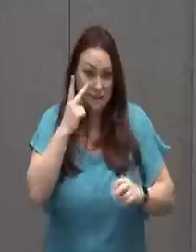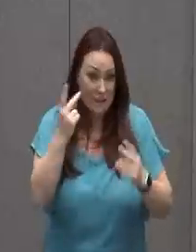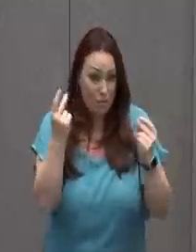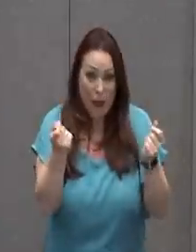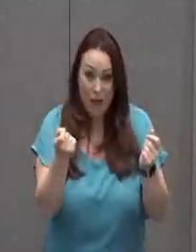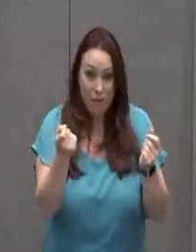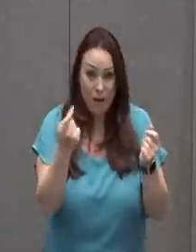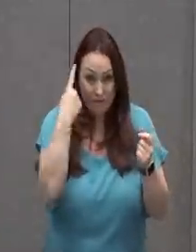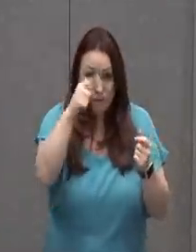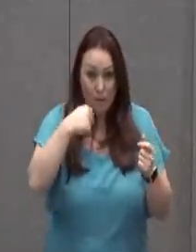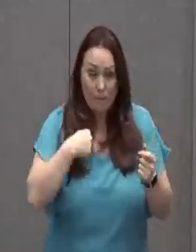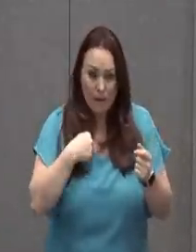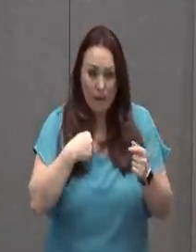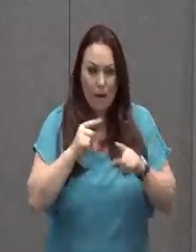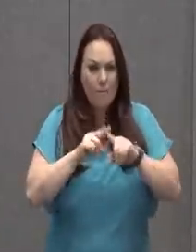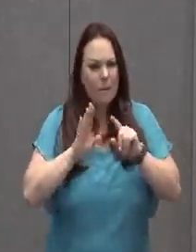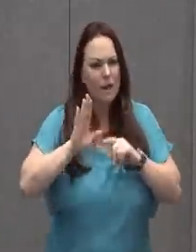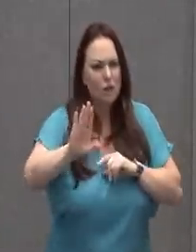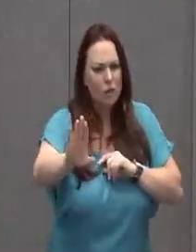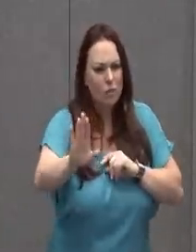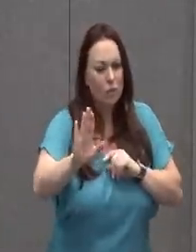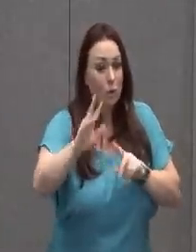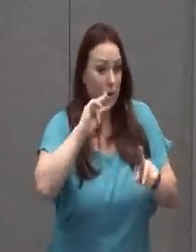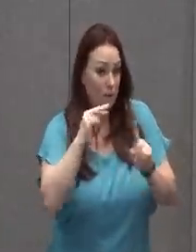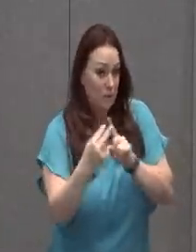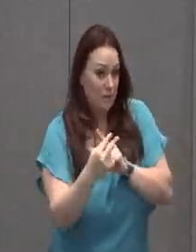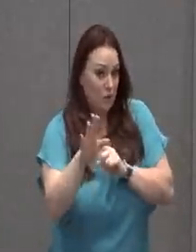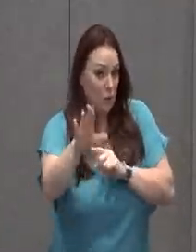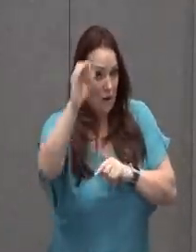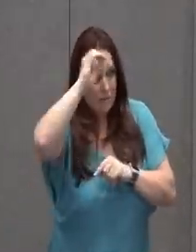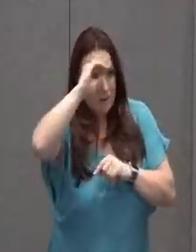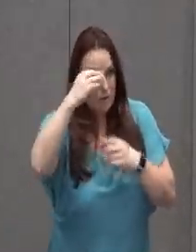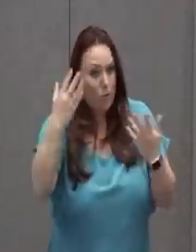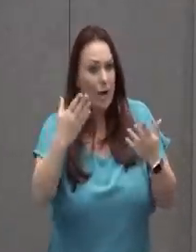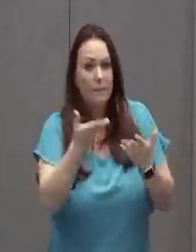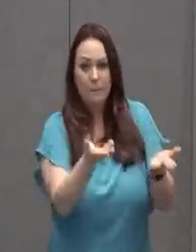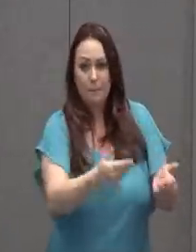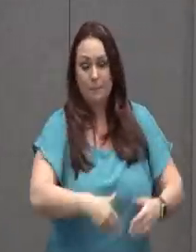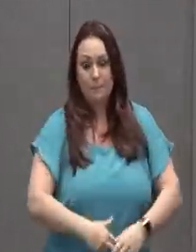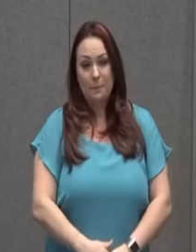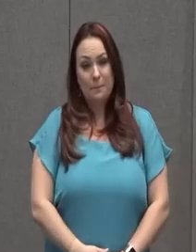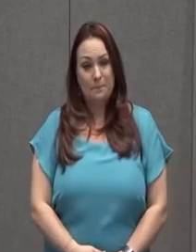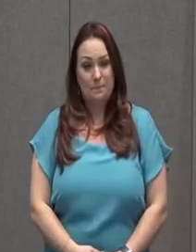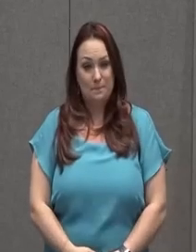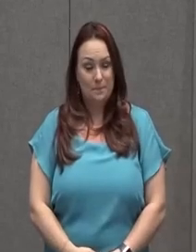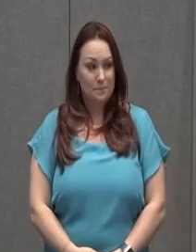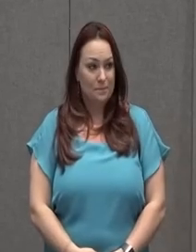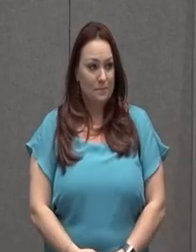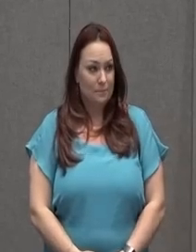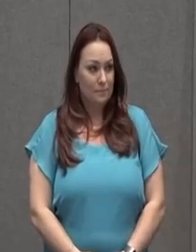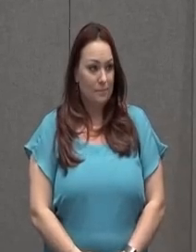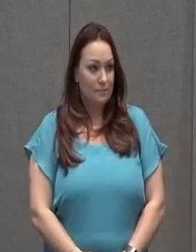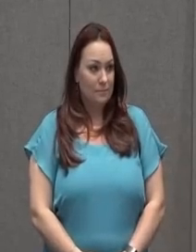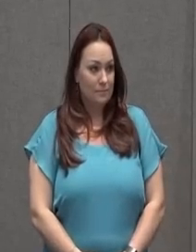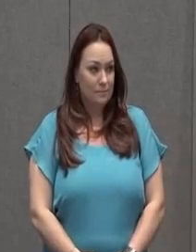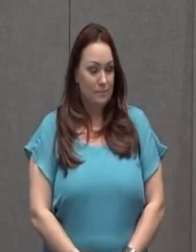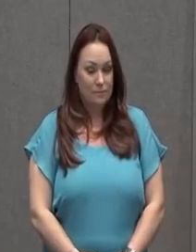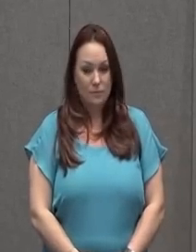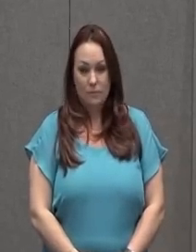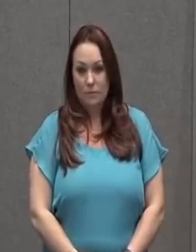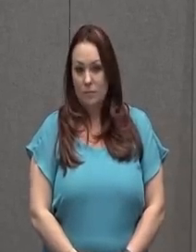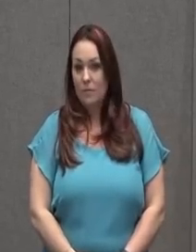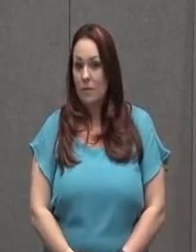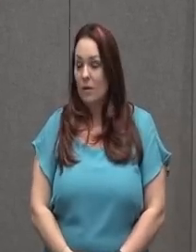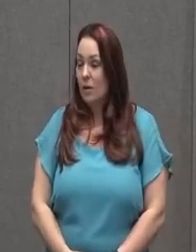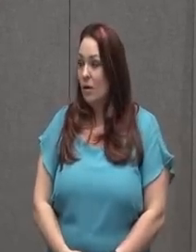perspective is, what your opinion, your point of view is. Well, I forgot to mention, I didn't put my glasses on